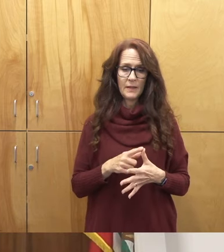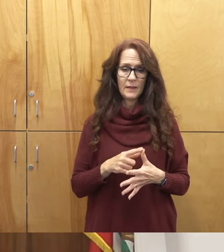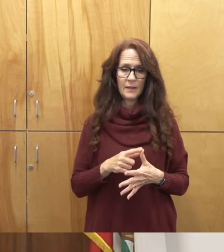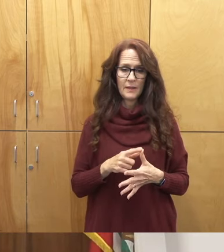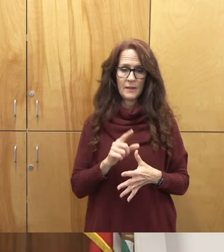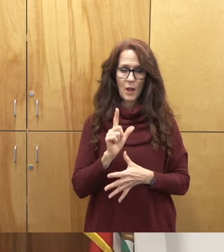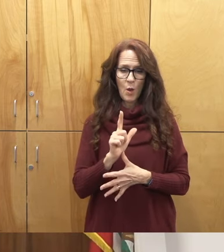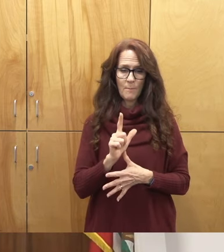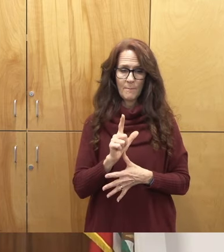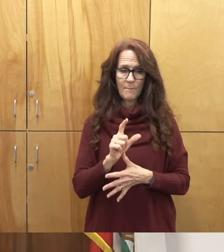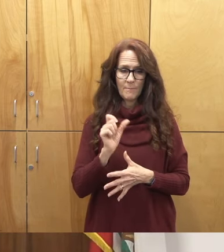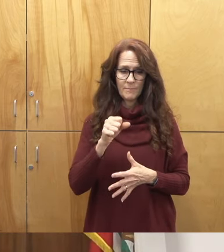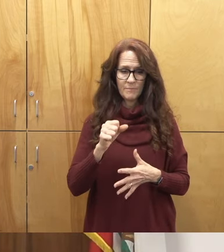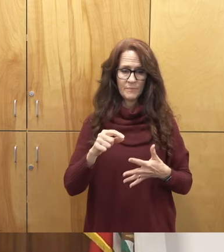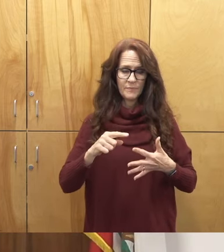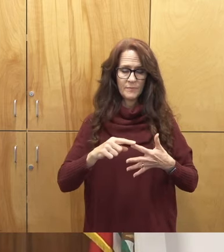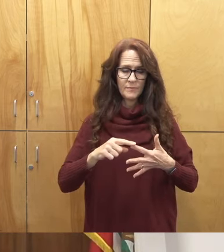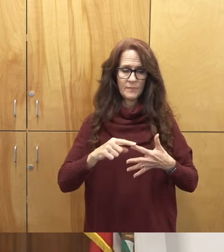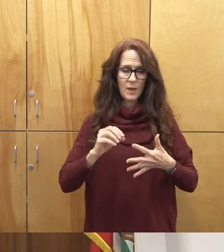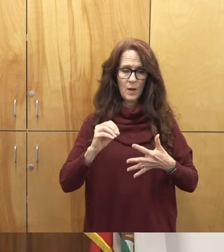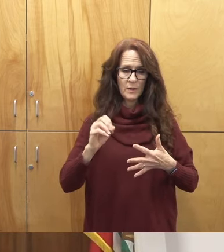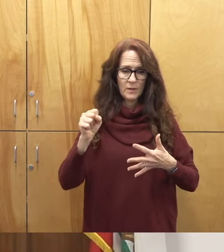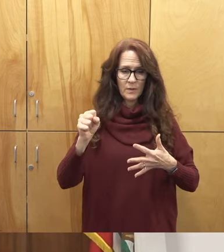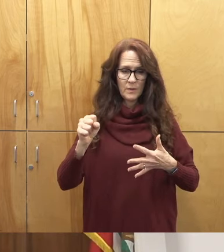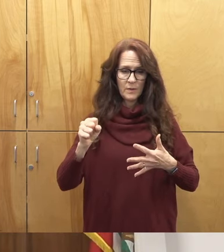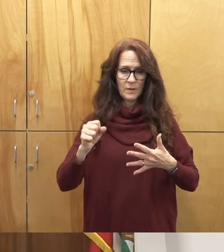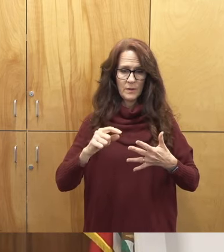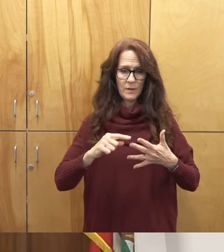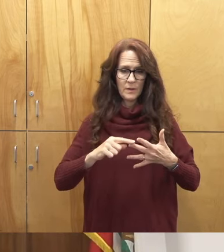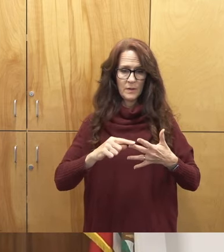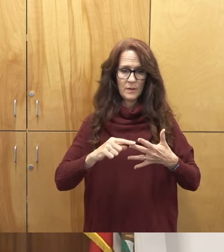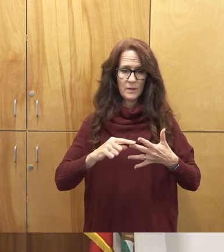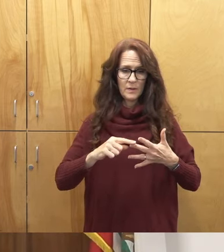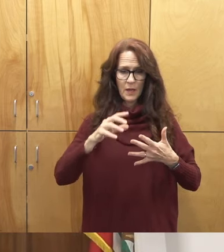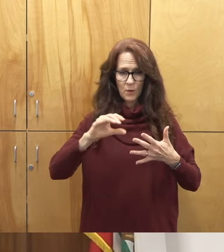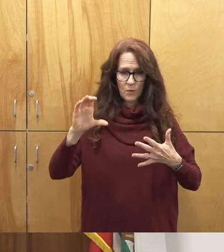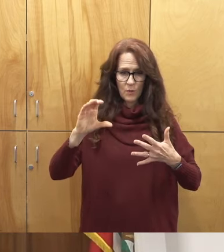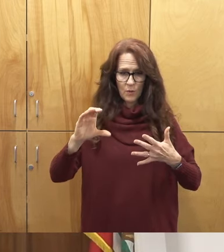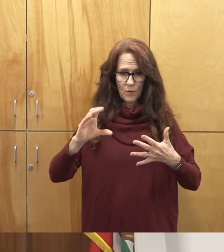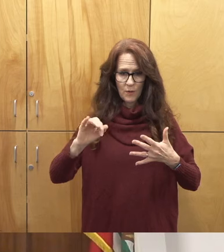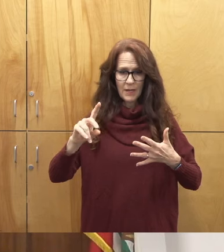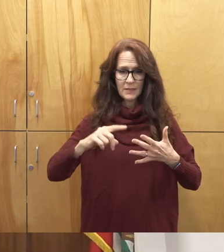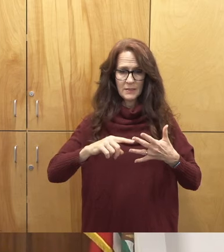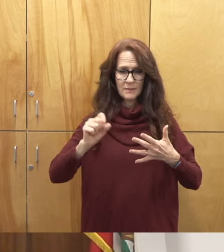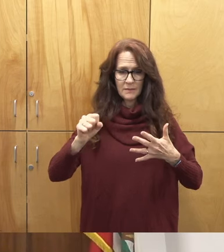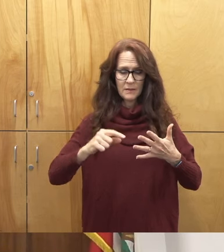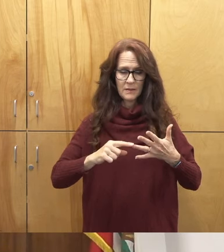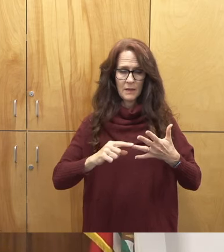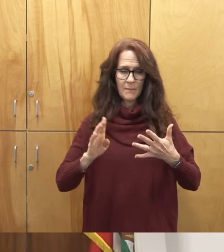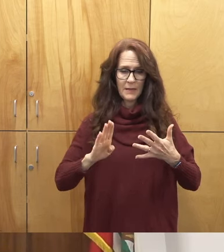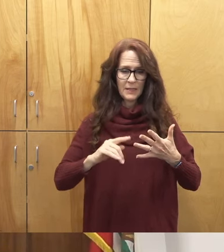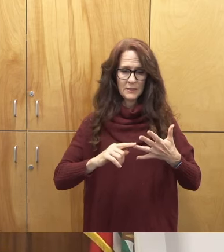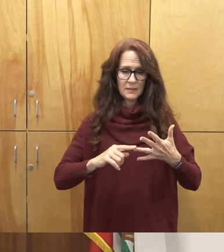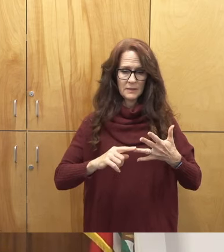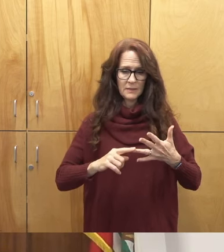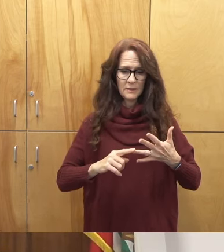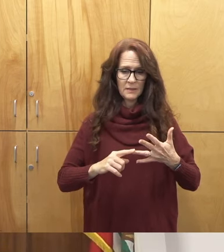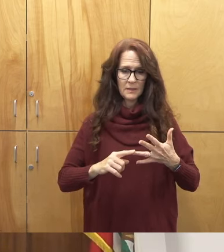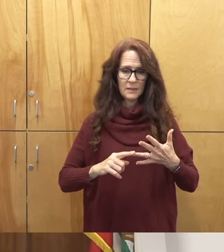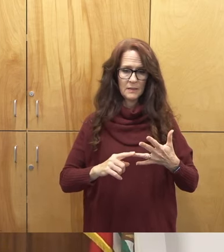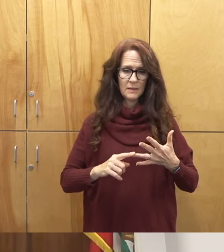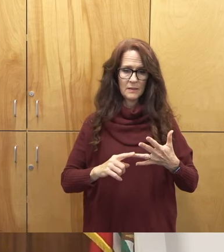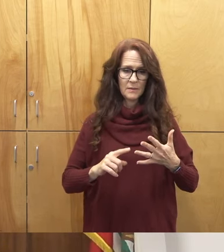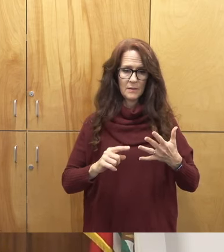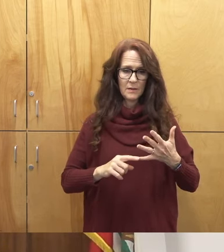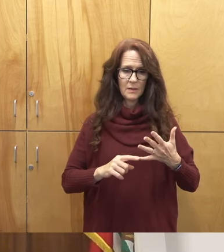Member Lopez? Aye. Member Otto? Aye. President Craighead? Aye. Member Benitez? Aye.